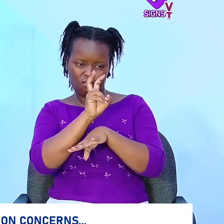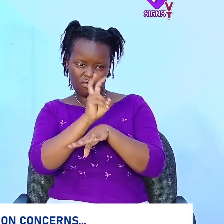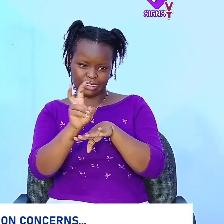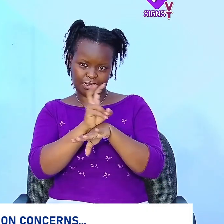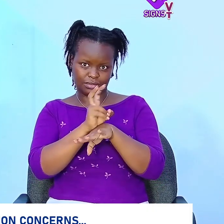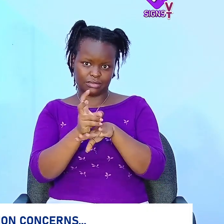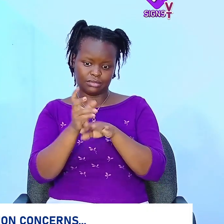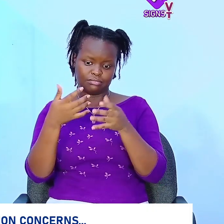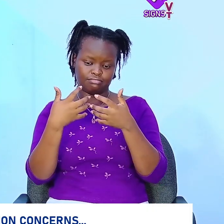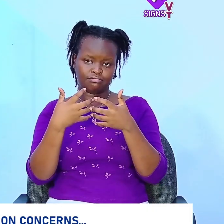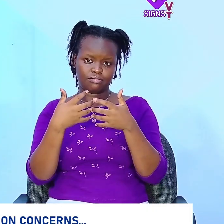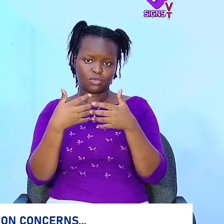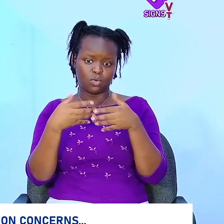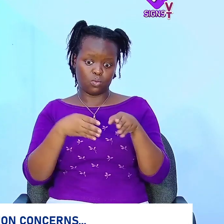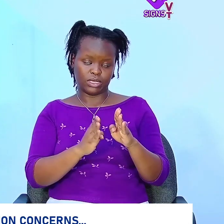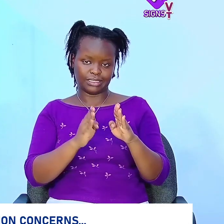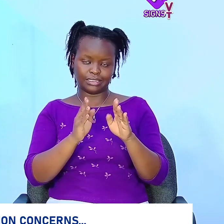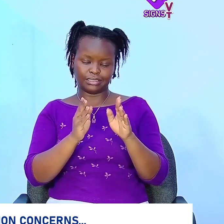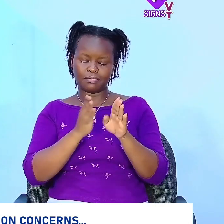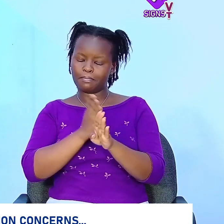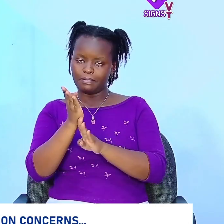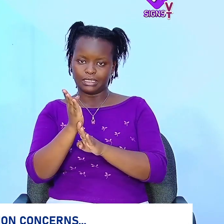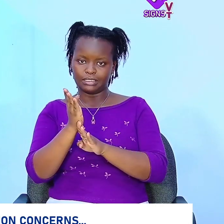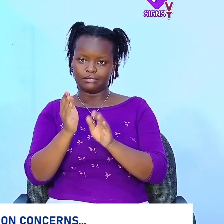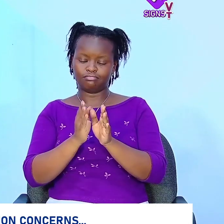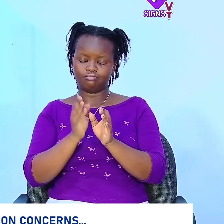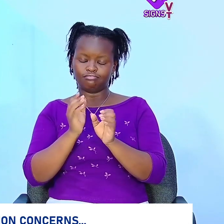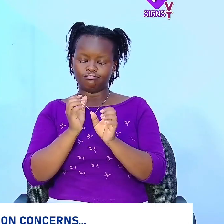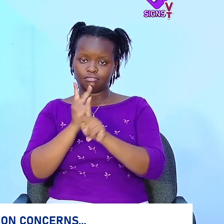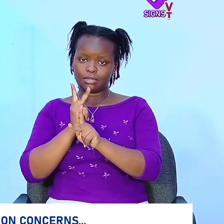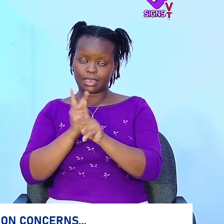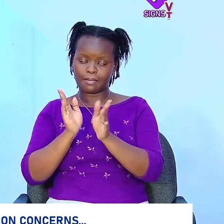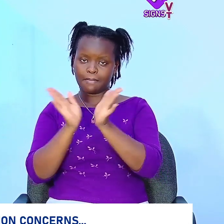are essential to maintain public trust.